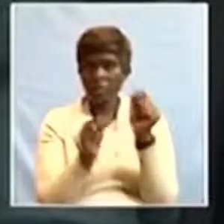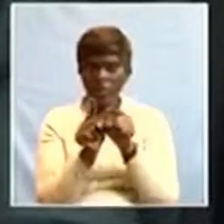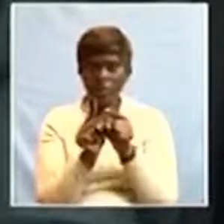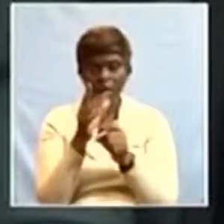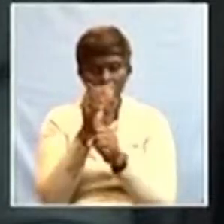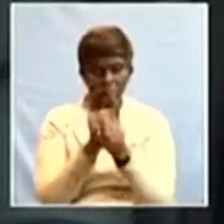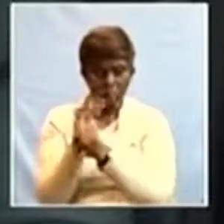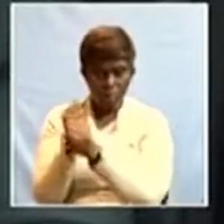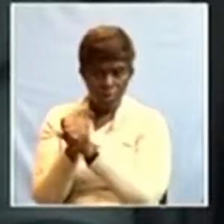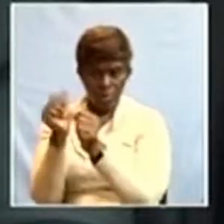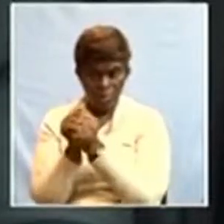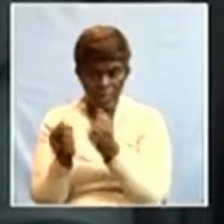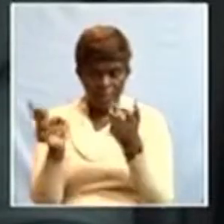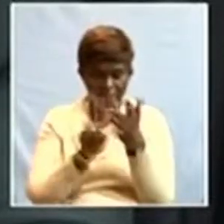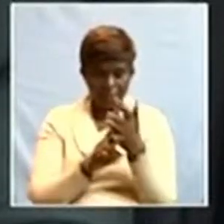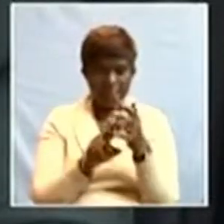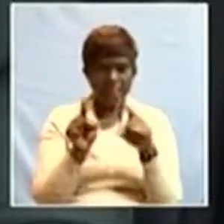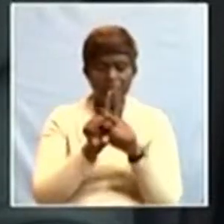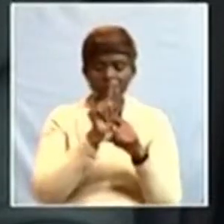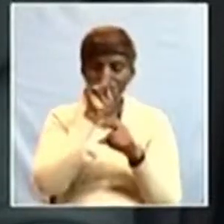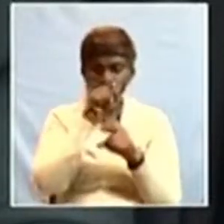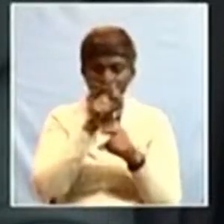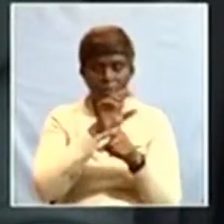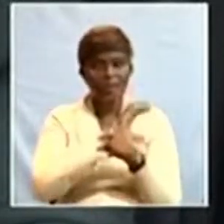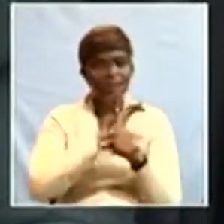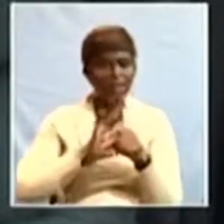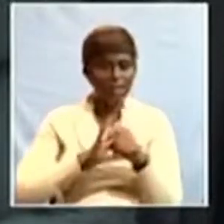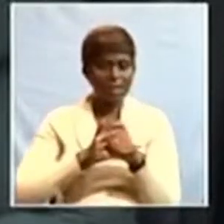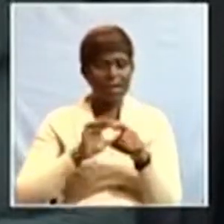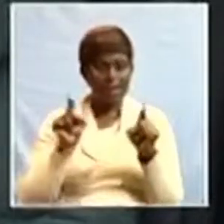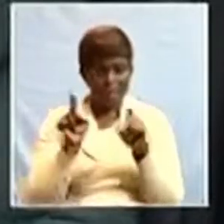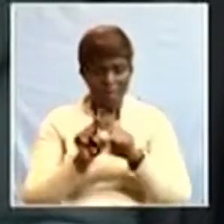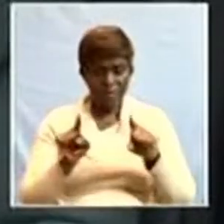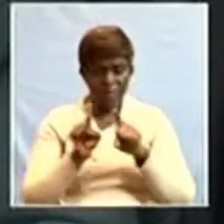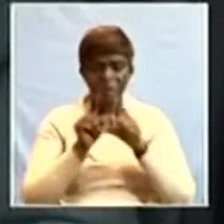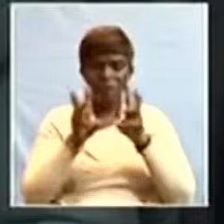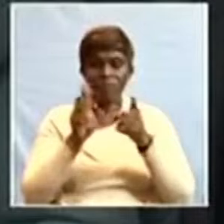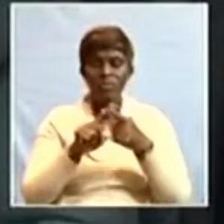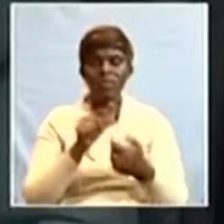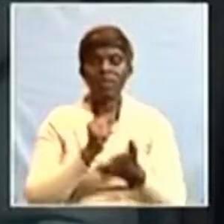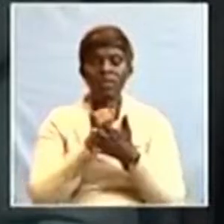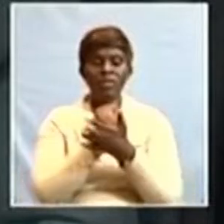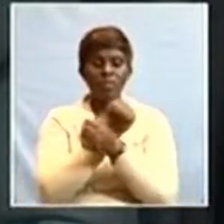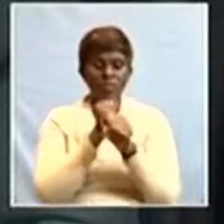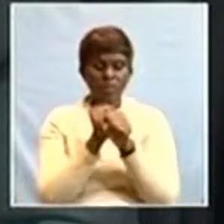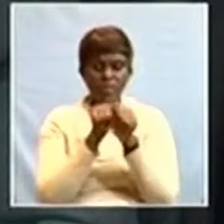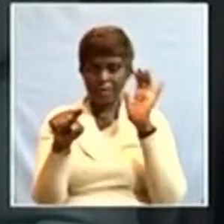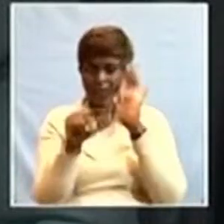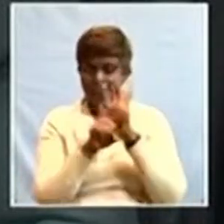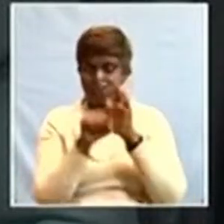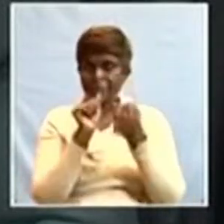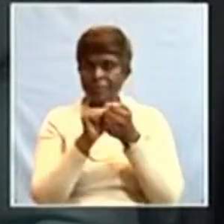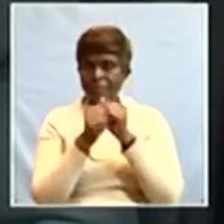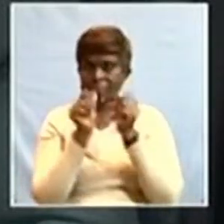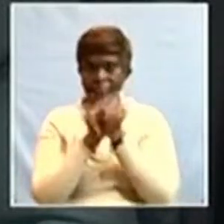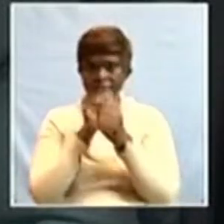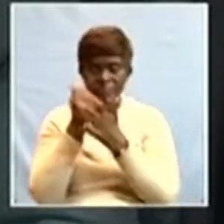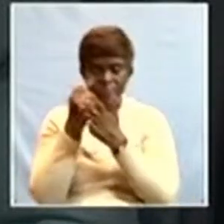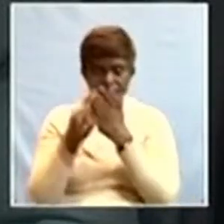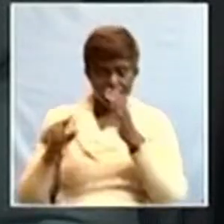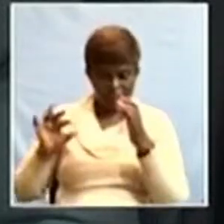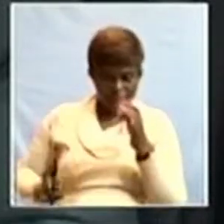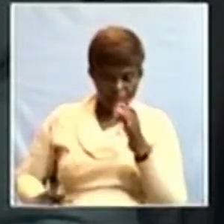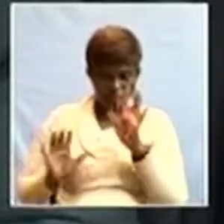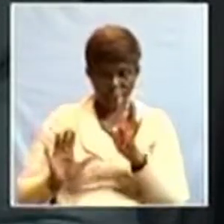yield with a reputable insurance firm as a way of mitigating the negative impact of the affected